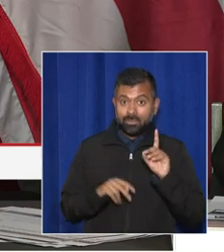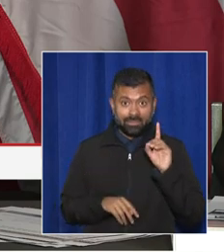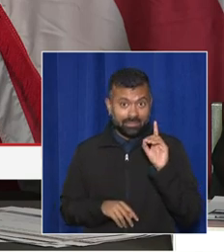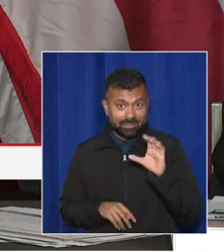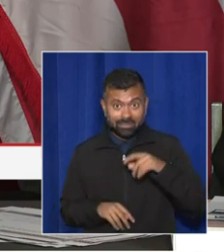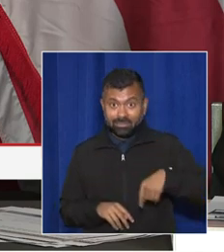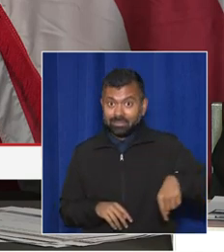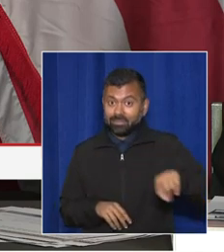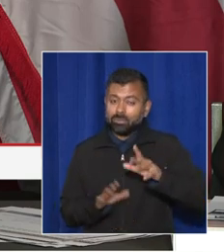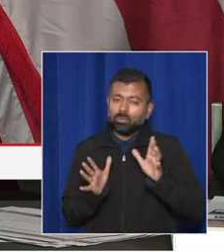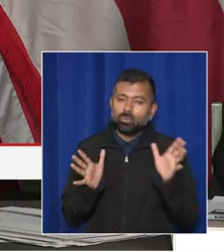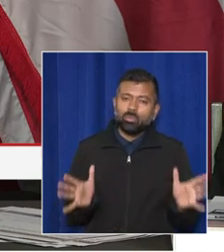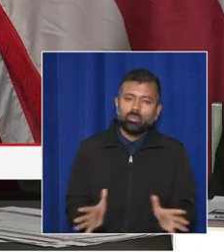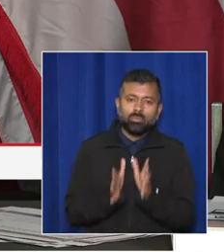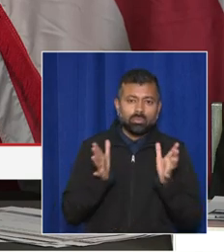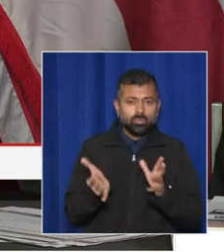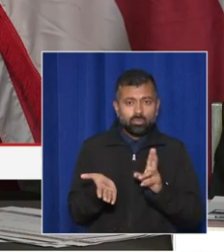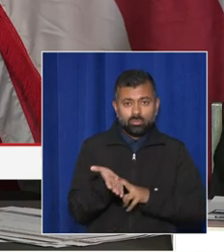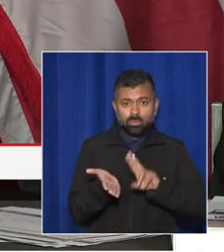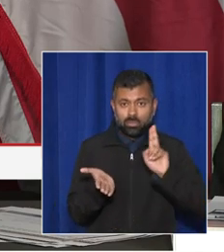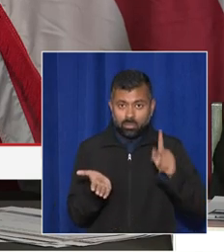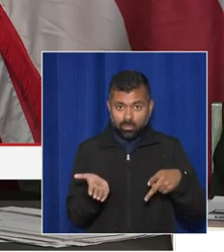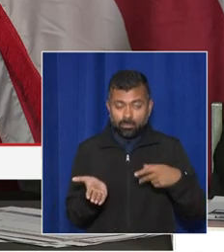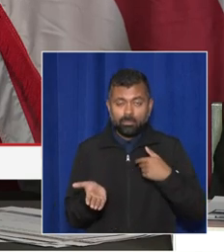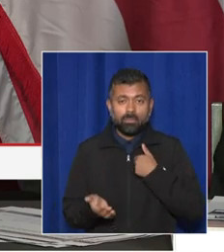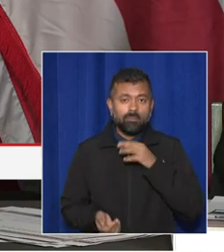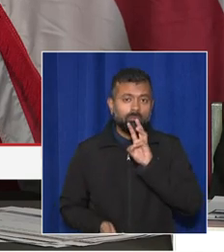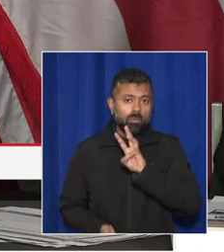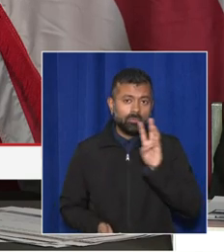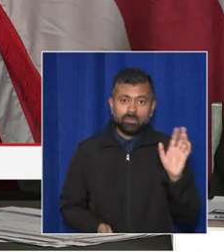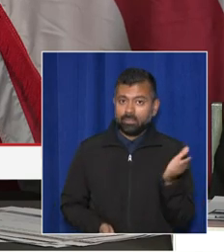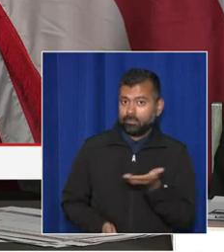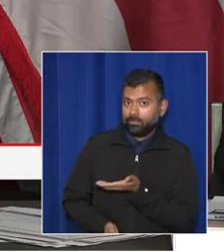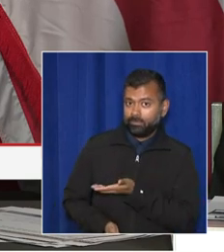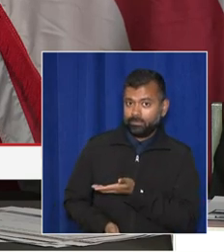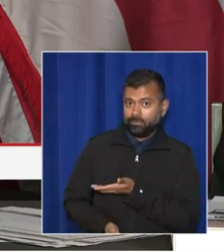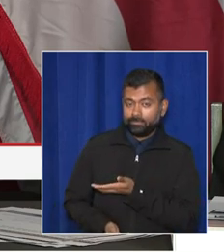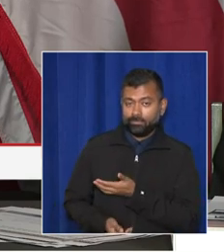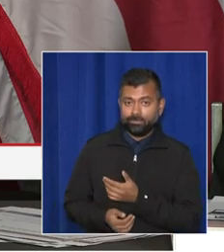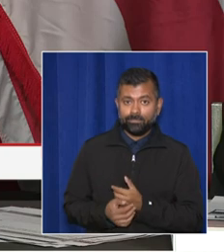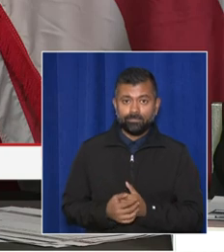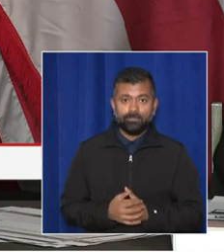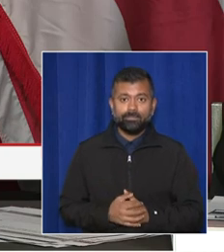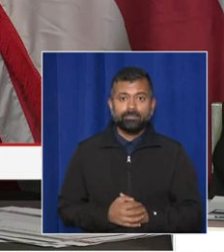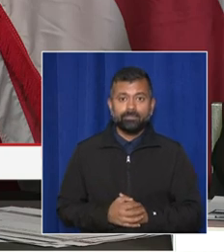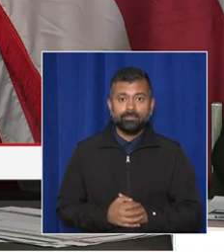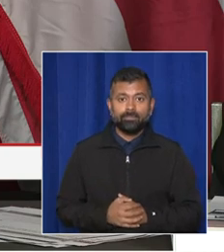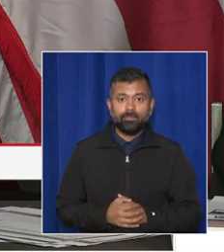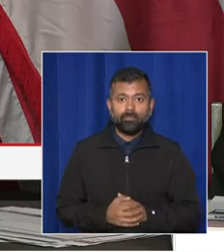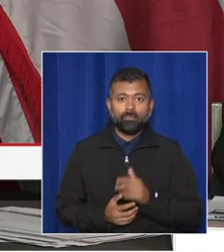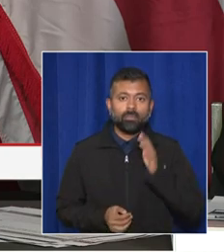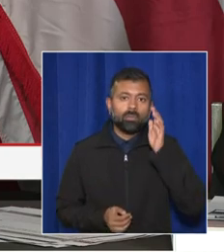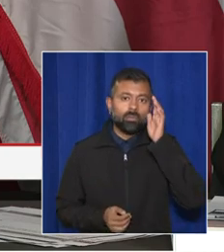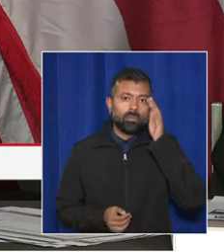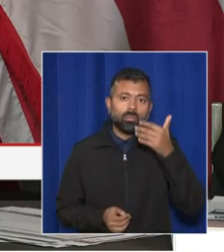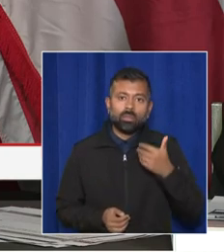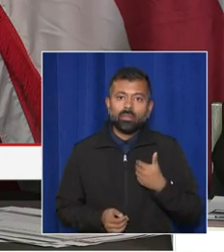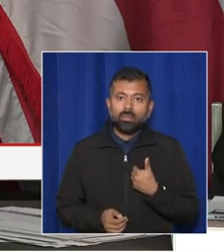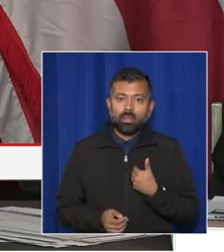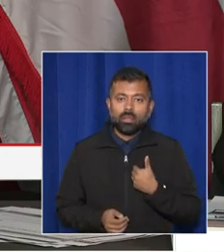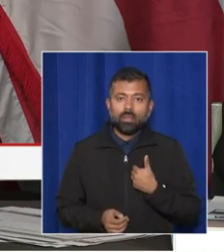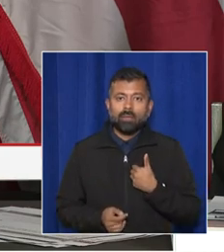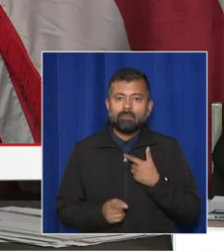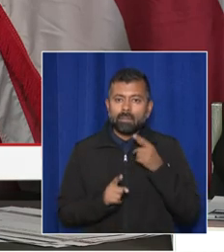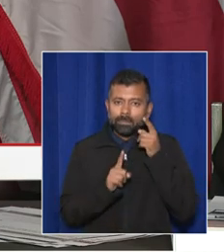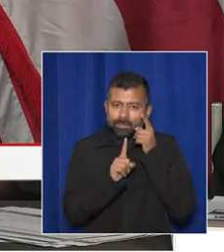summerjobs.dc.gov. There'll also be information on fedsupport.dc.gov as well. And for employers, please visit us, support